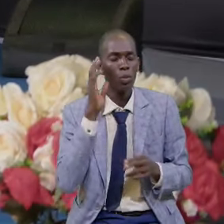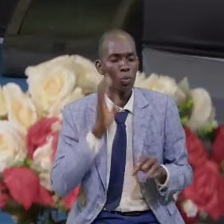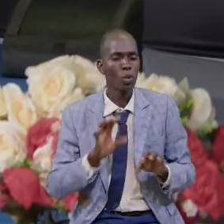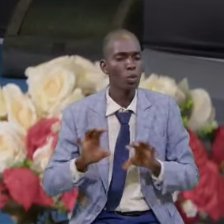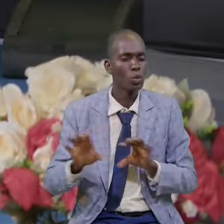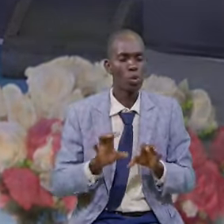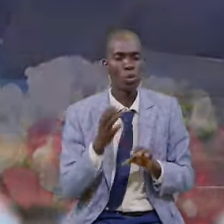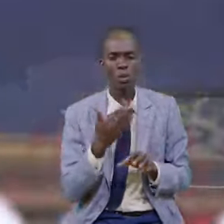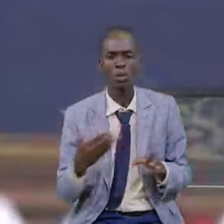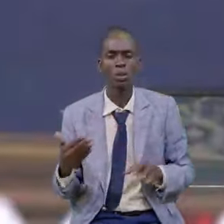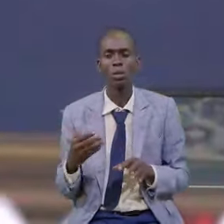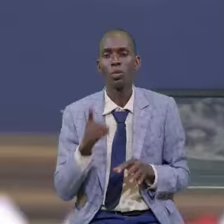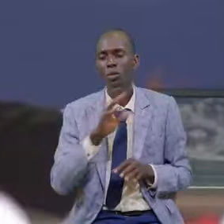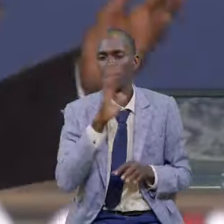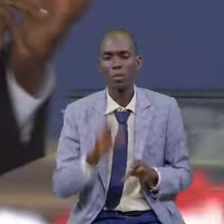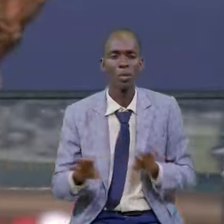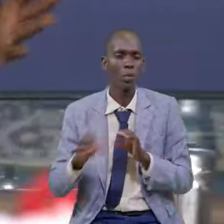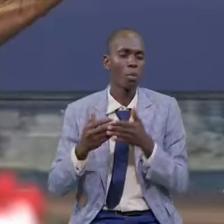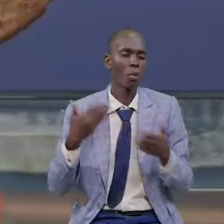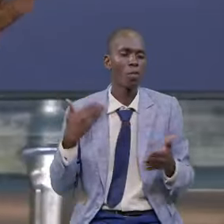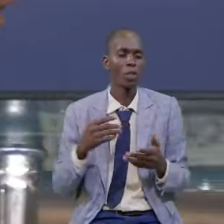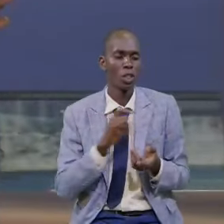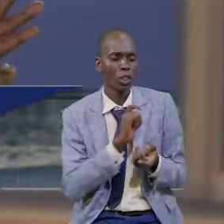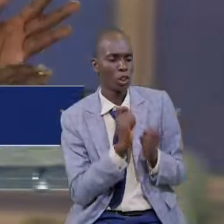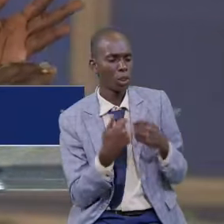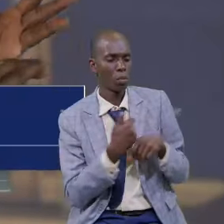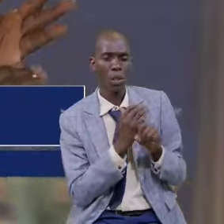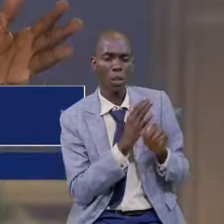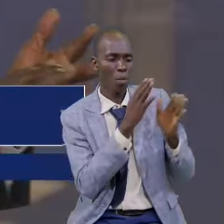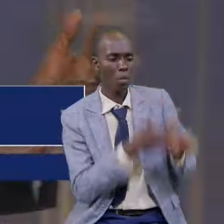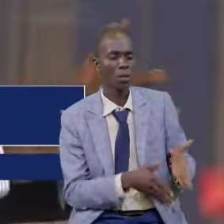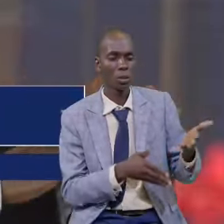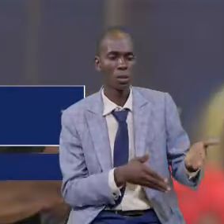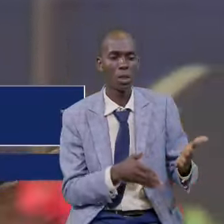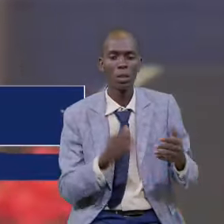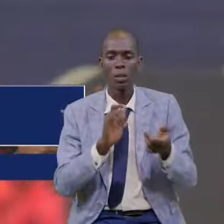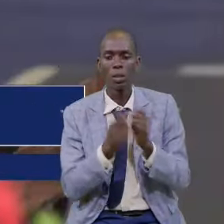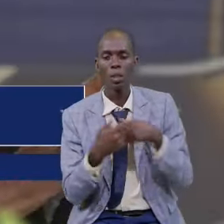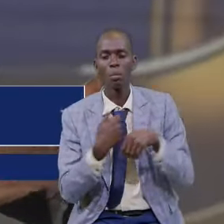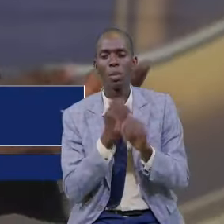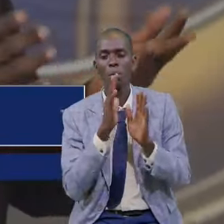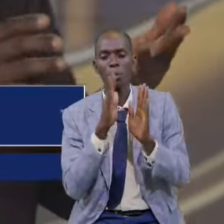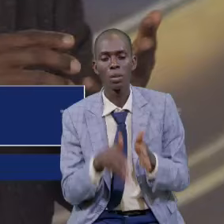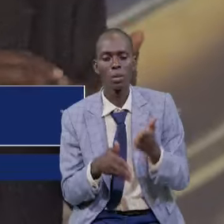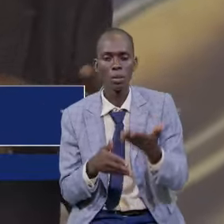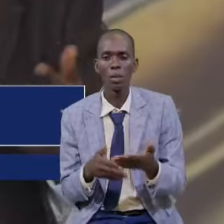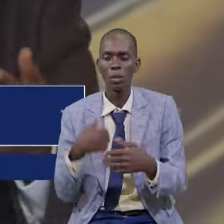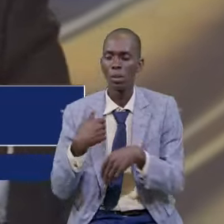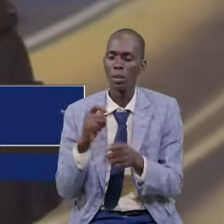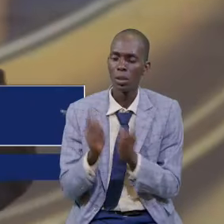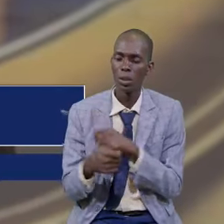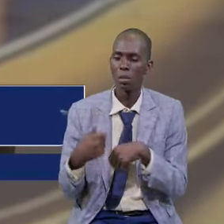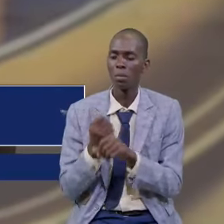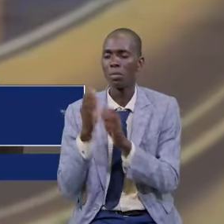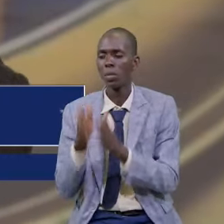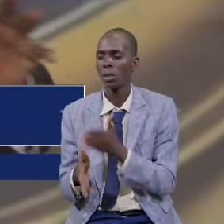maker there, a change maker there in every department of life, a change maker in every local